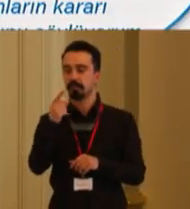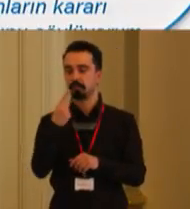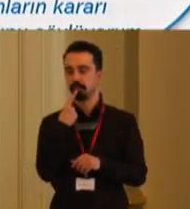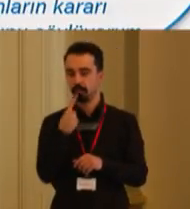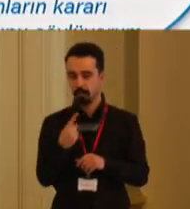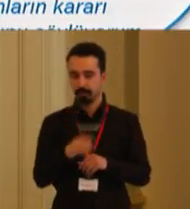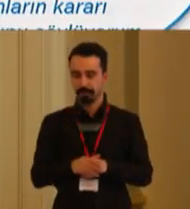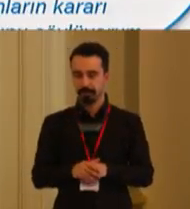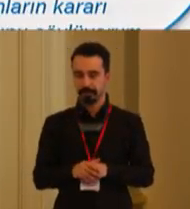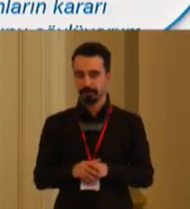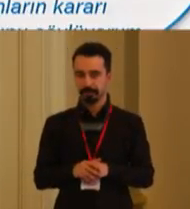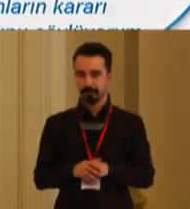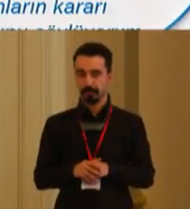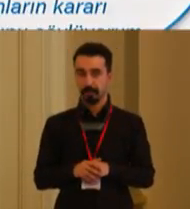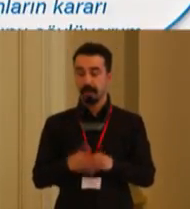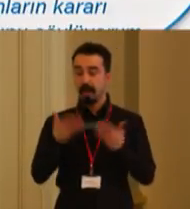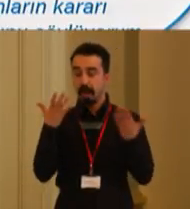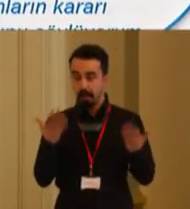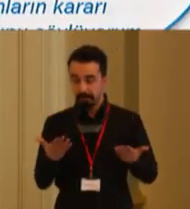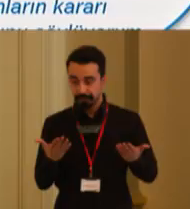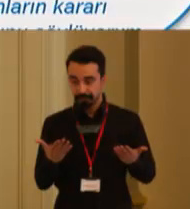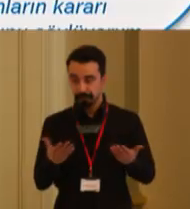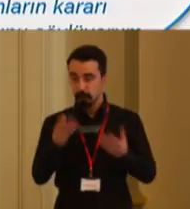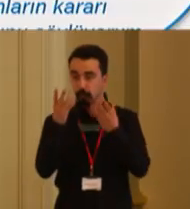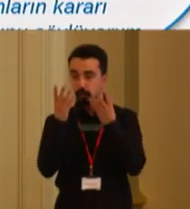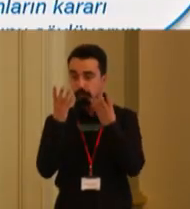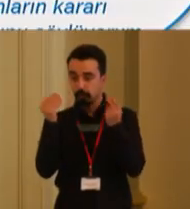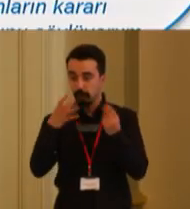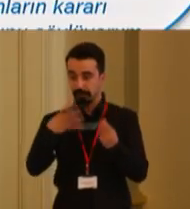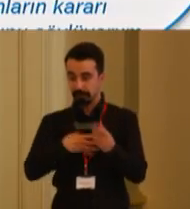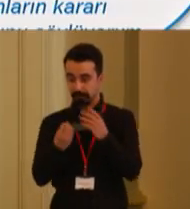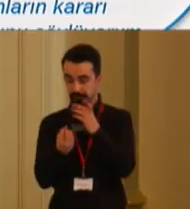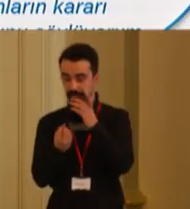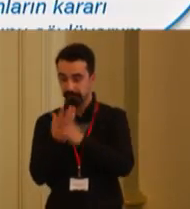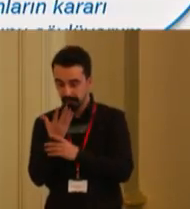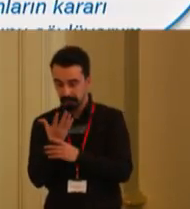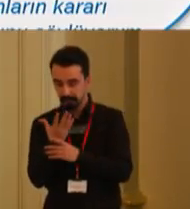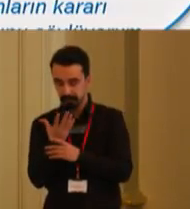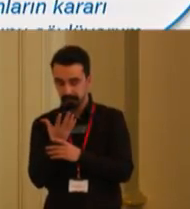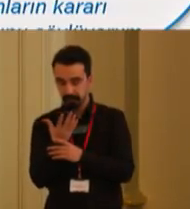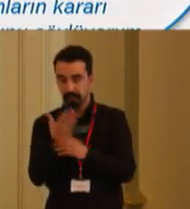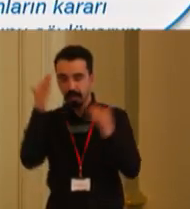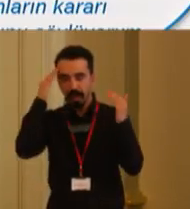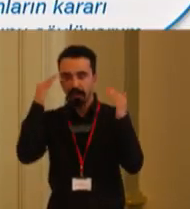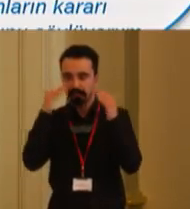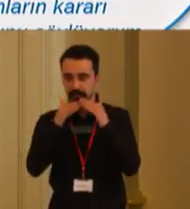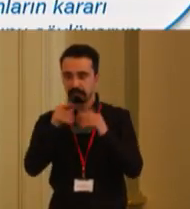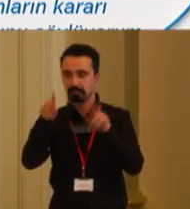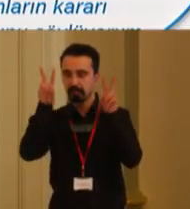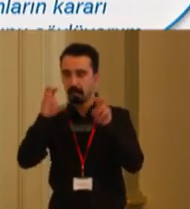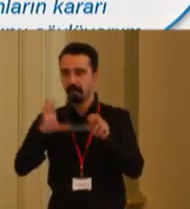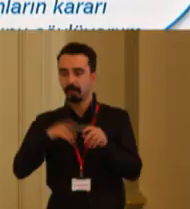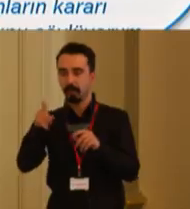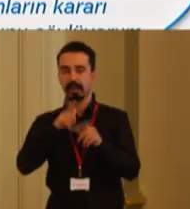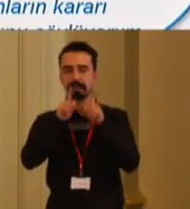just go away from that place. This is an expression that we heard many times from young people. But if it's something that is owned